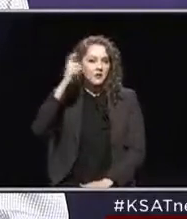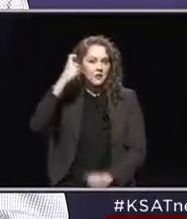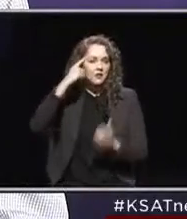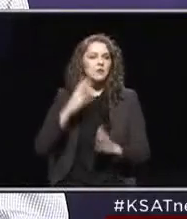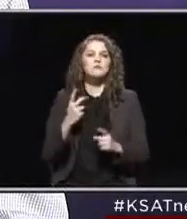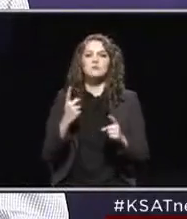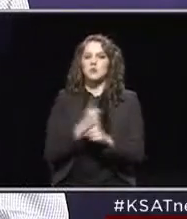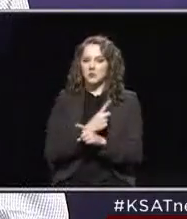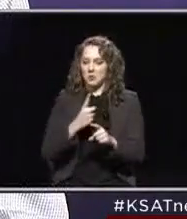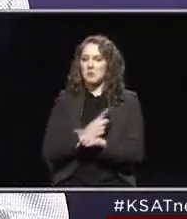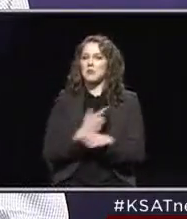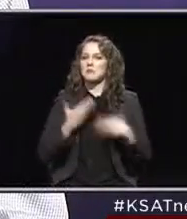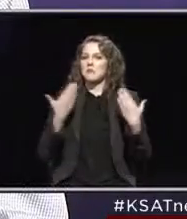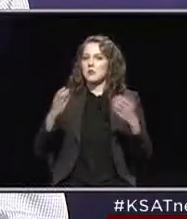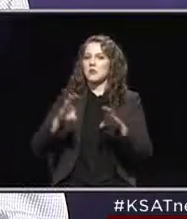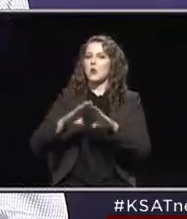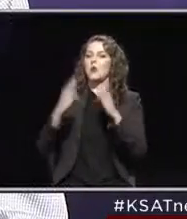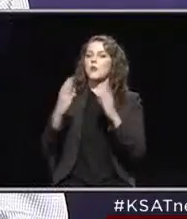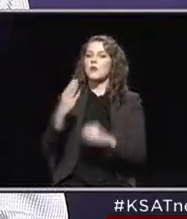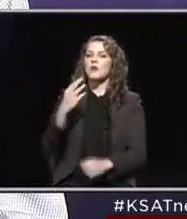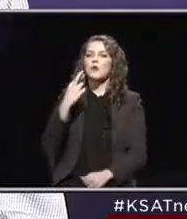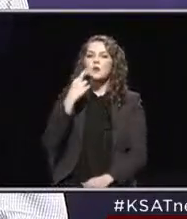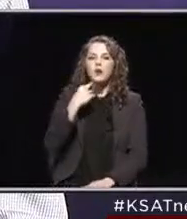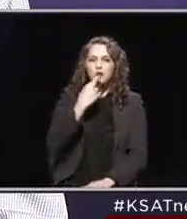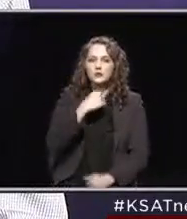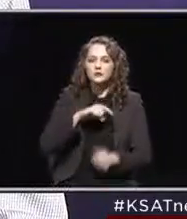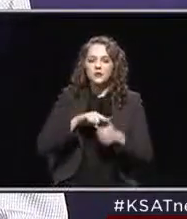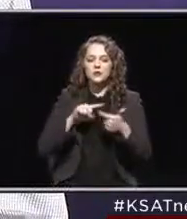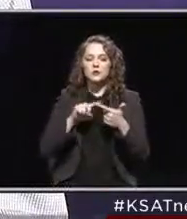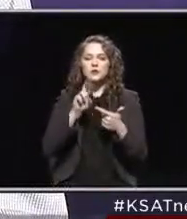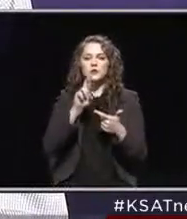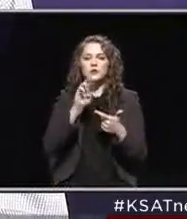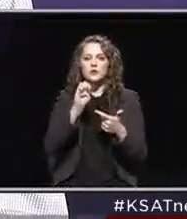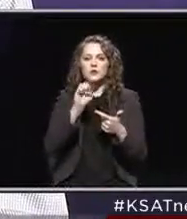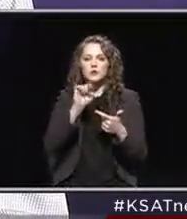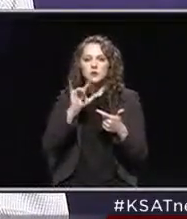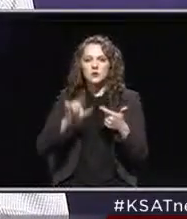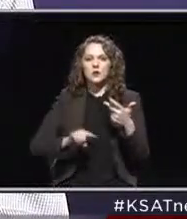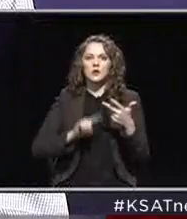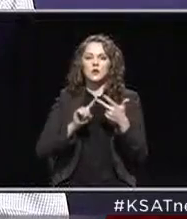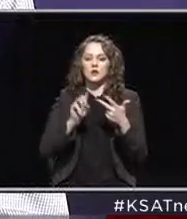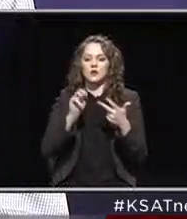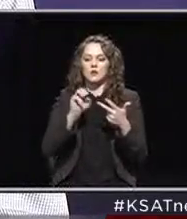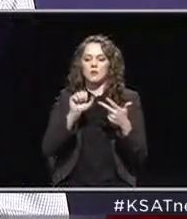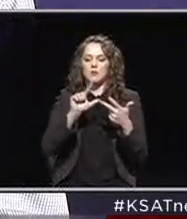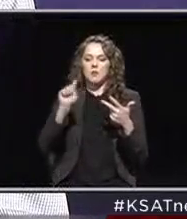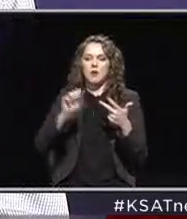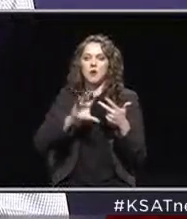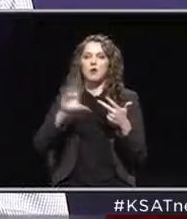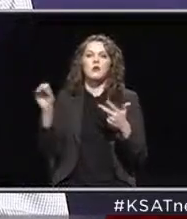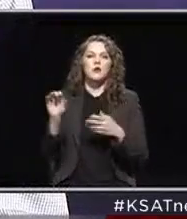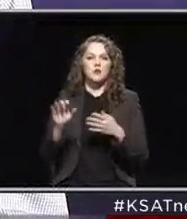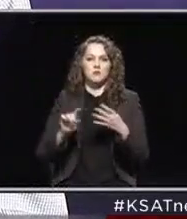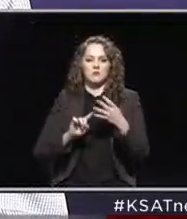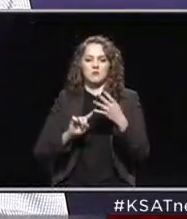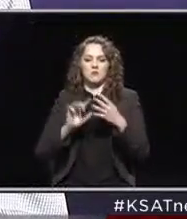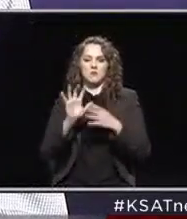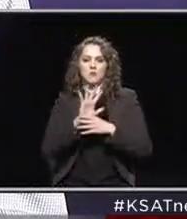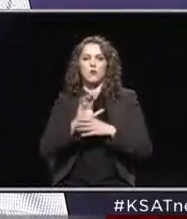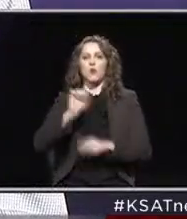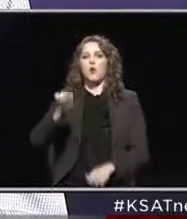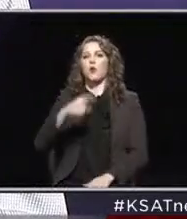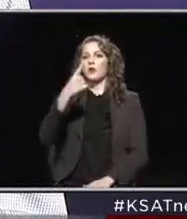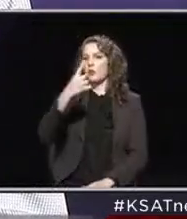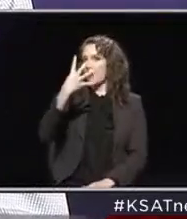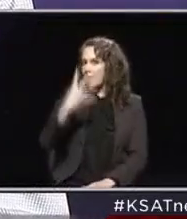in opening restaurants, retail, malls, and movie. With the fact that only 1/4 of the occupancy